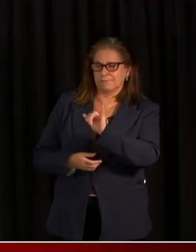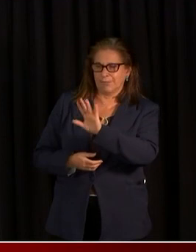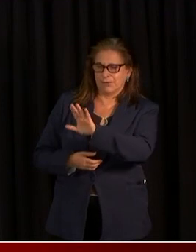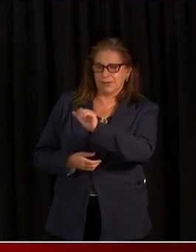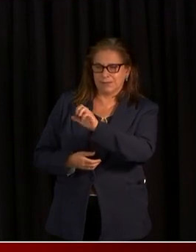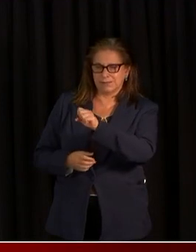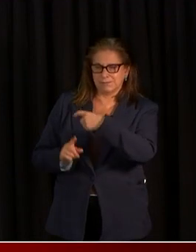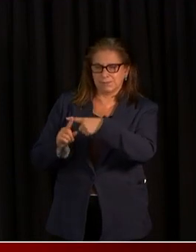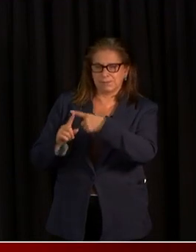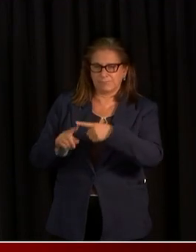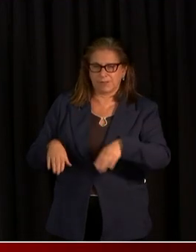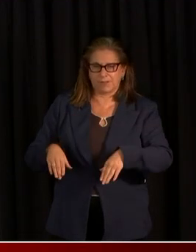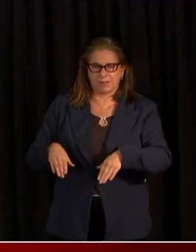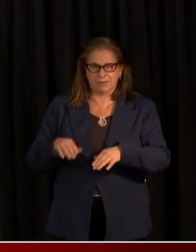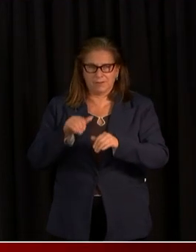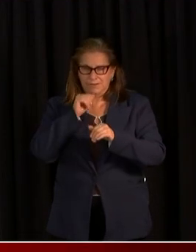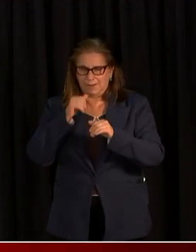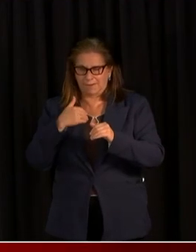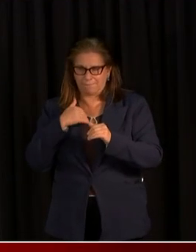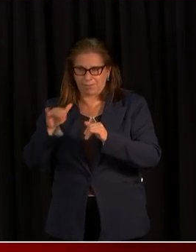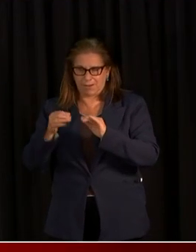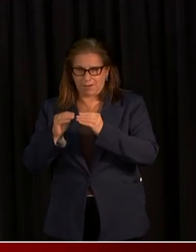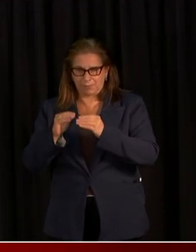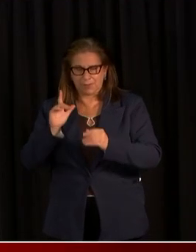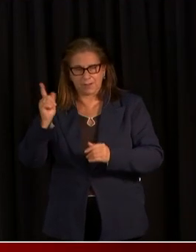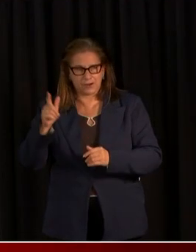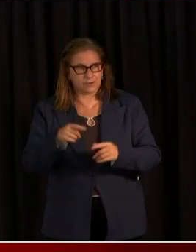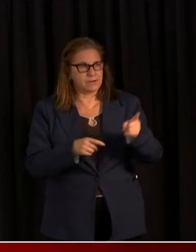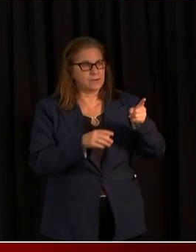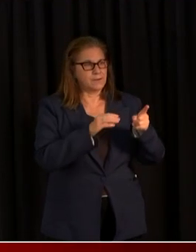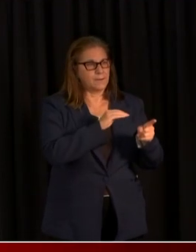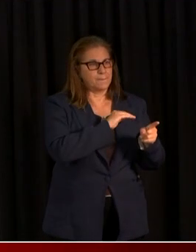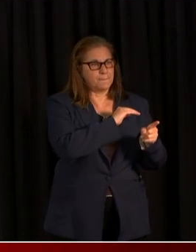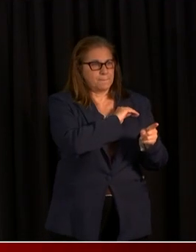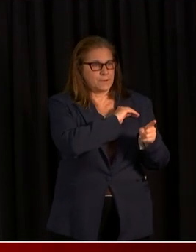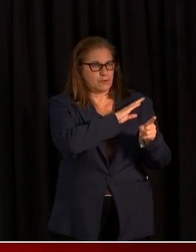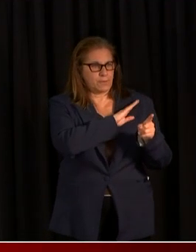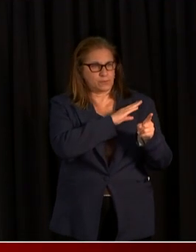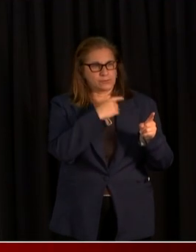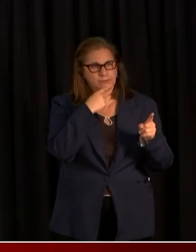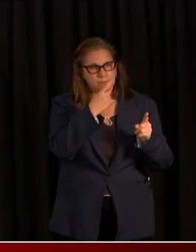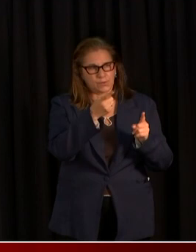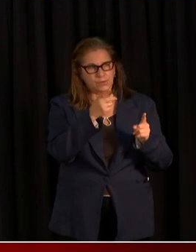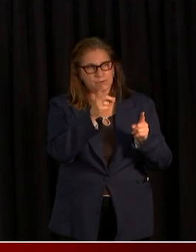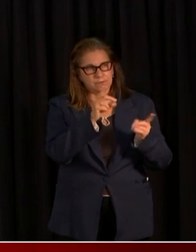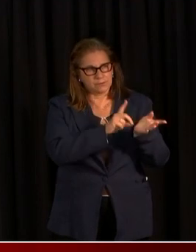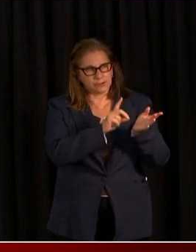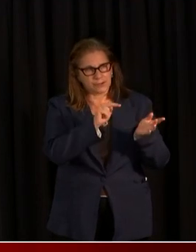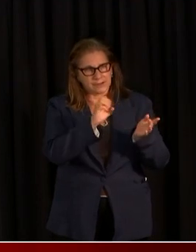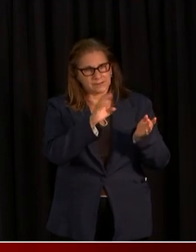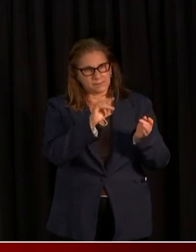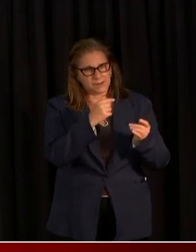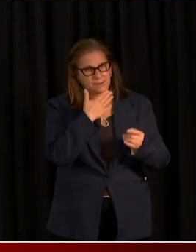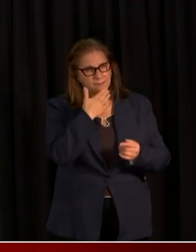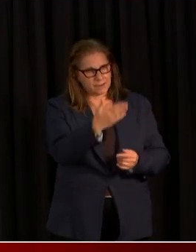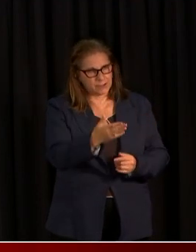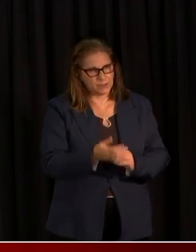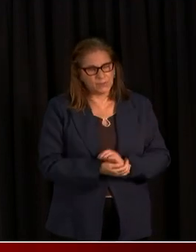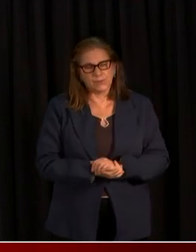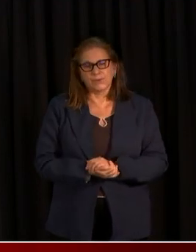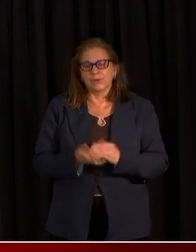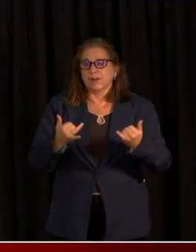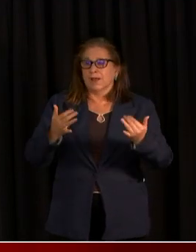Thanks, Dr. Nesbitt. We also want to spend some time talking about testing. And